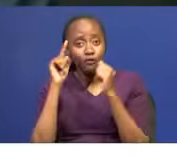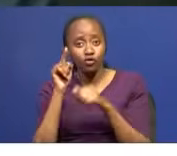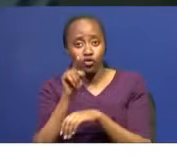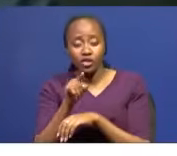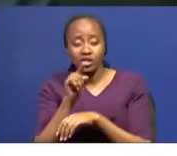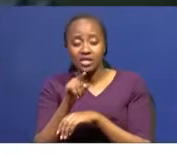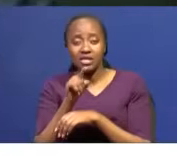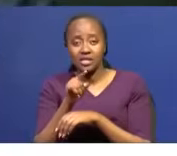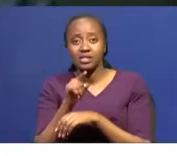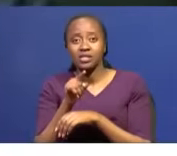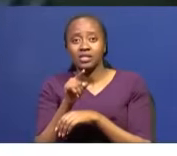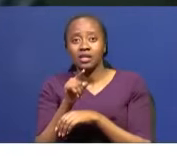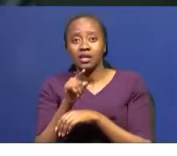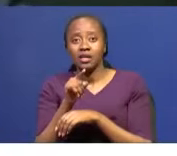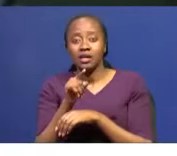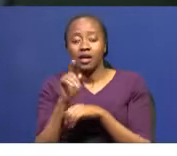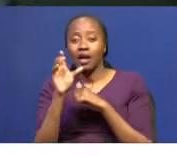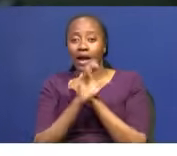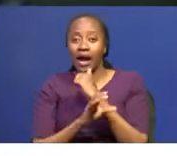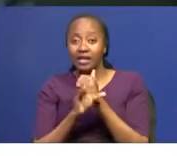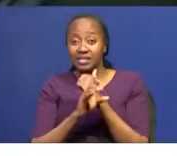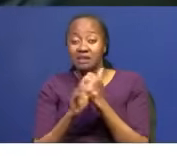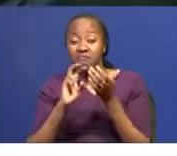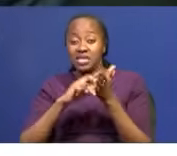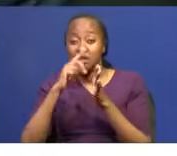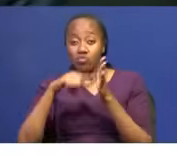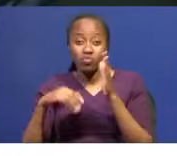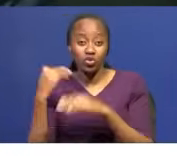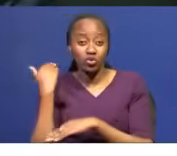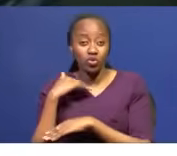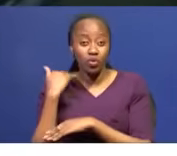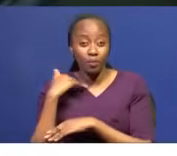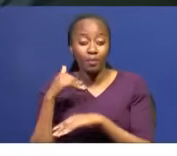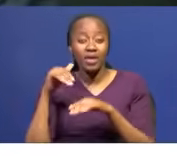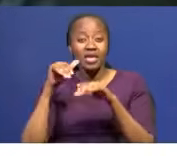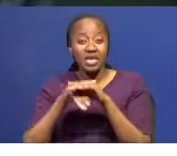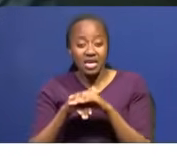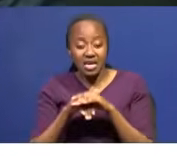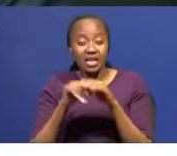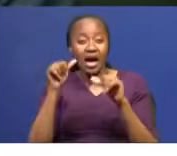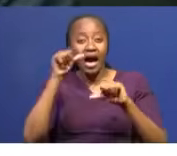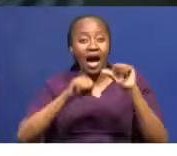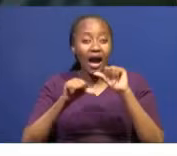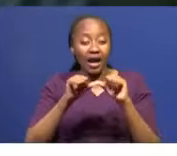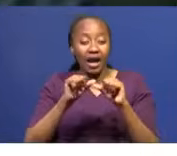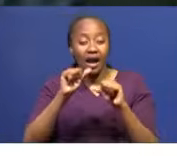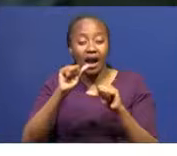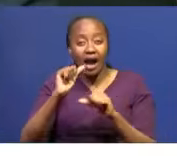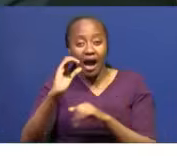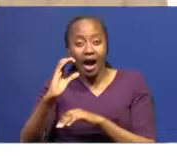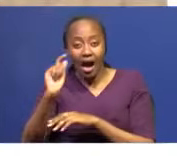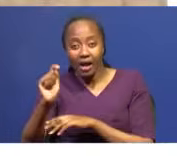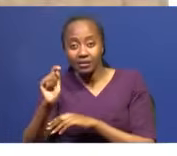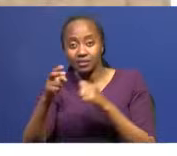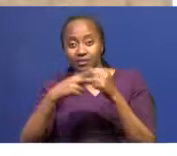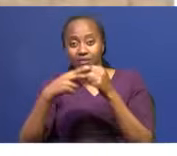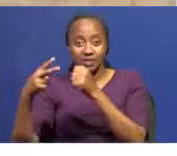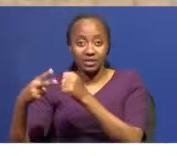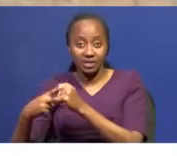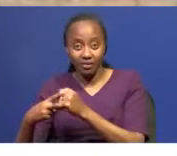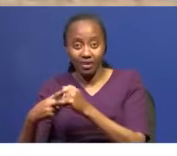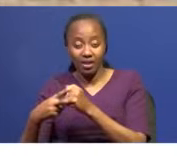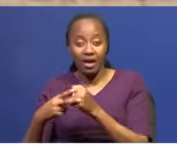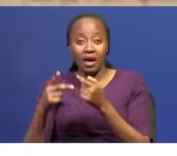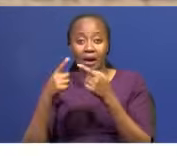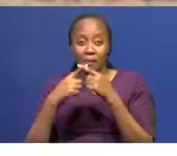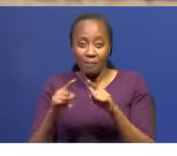requirements of dual criminality under Cap 77 of the laws of Kenya. It is so ordered.